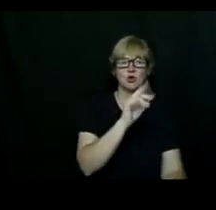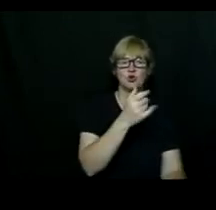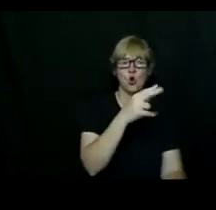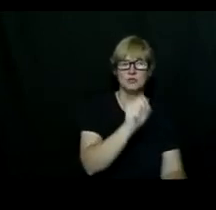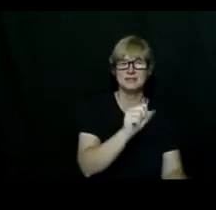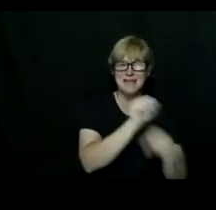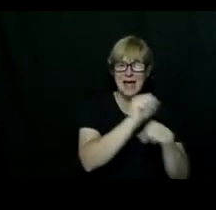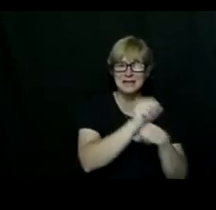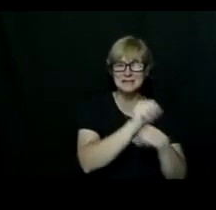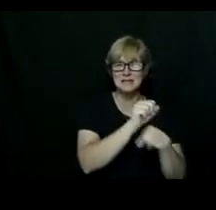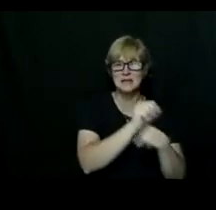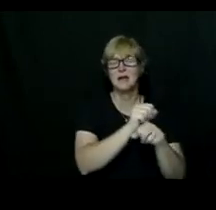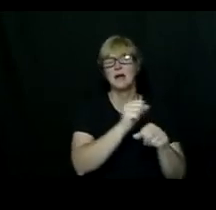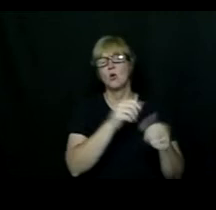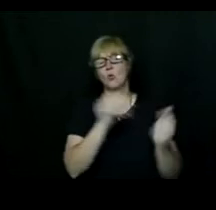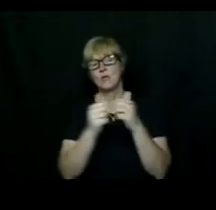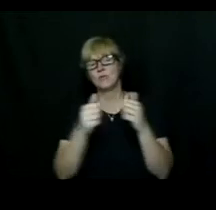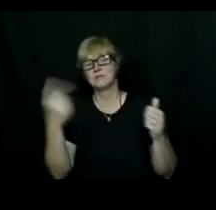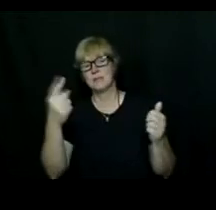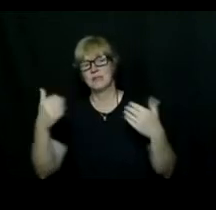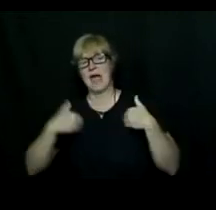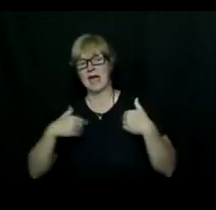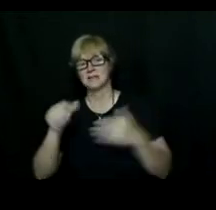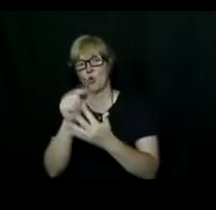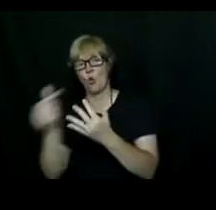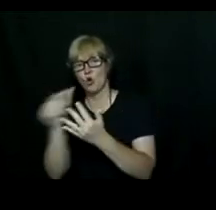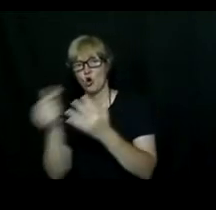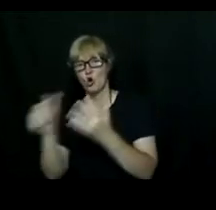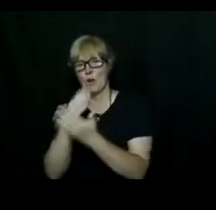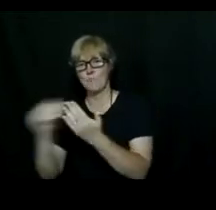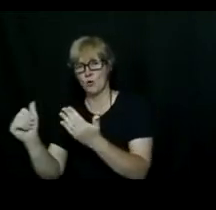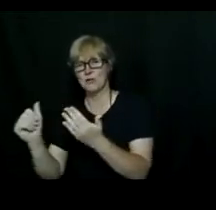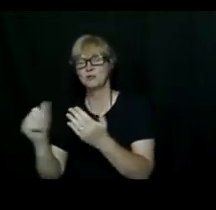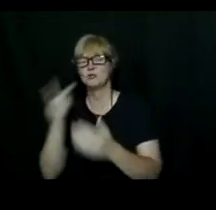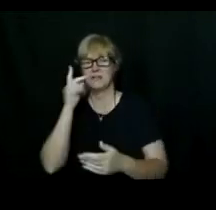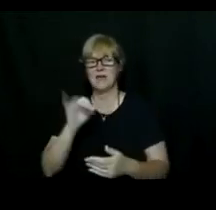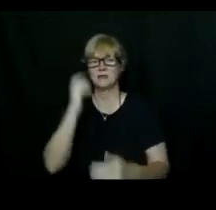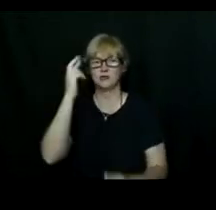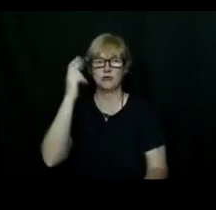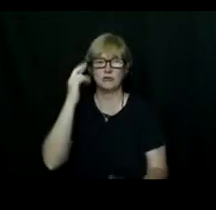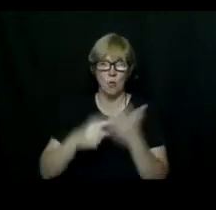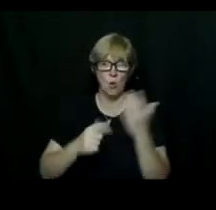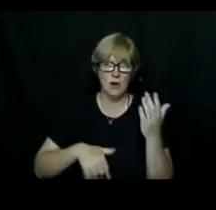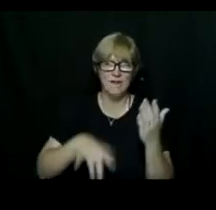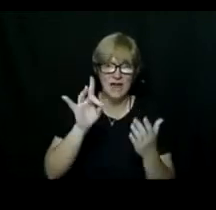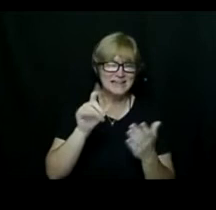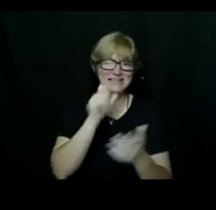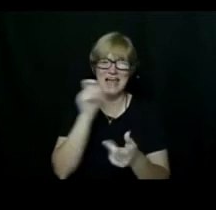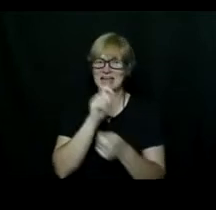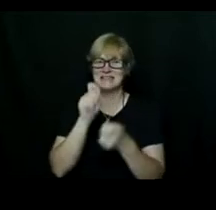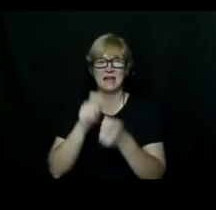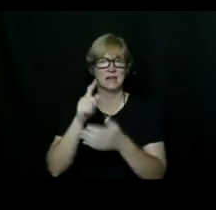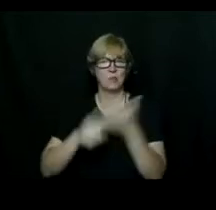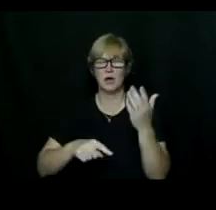maybe has a motor component, to see if that's the reason that what we find is not exactly what previous studies